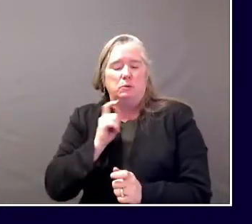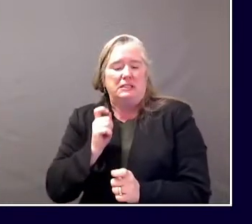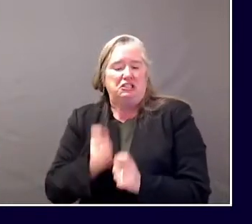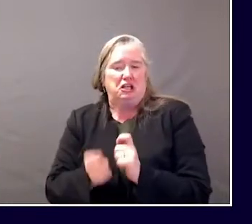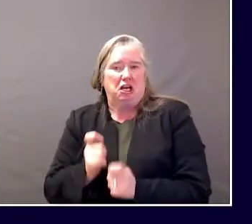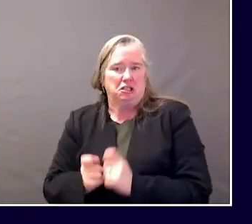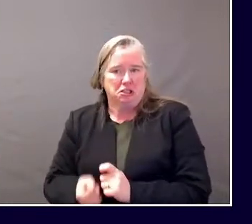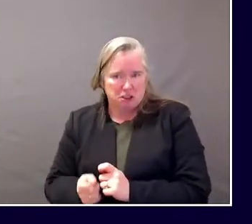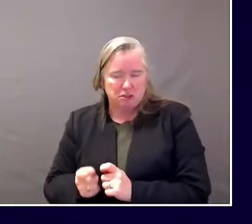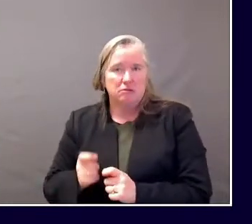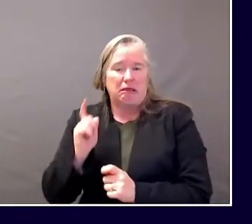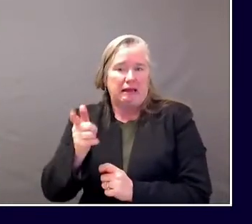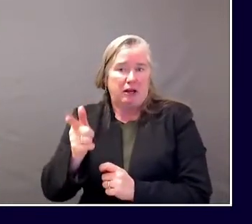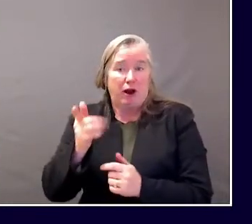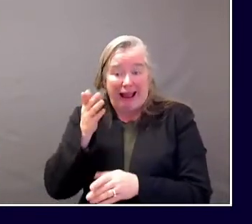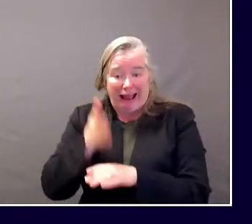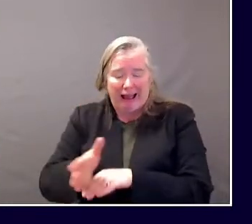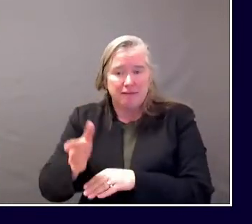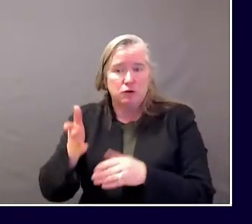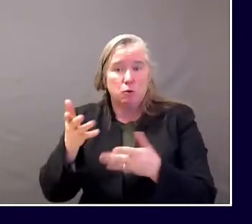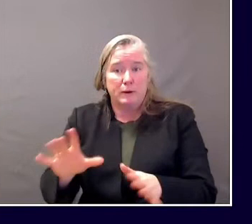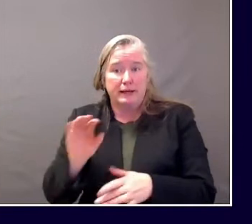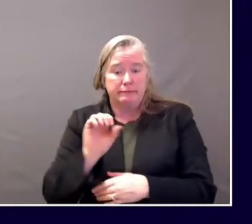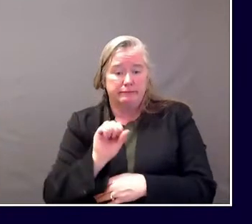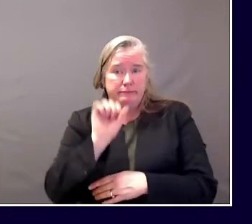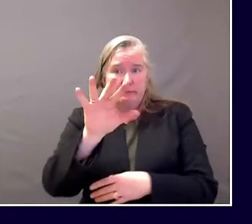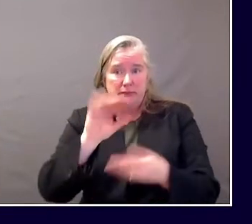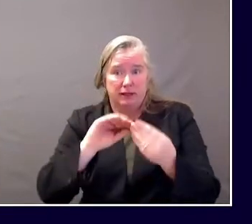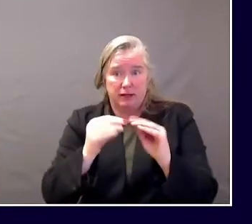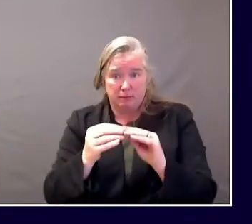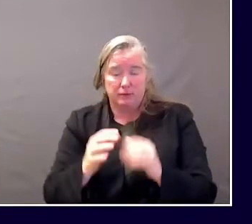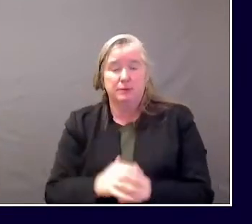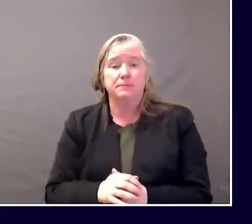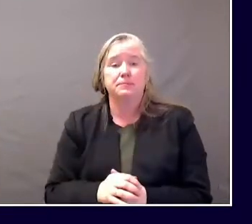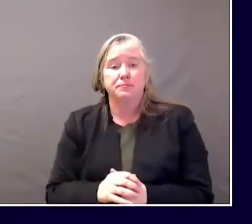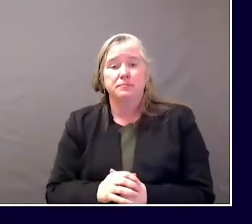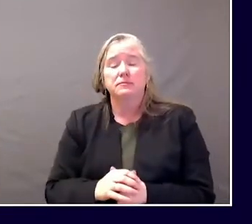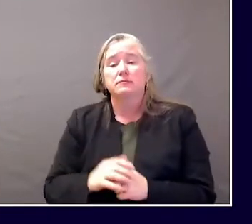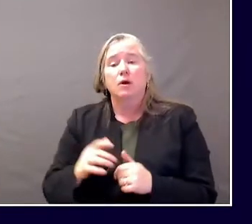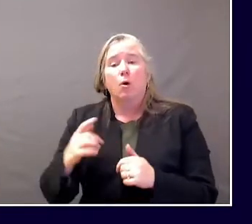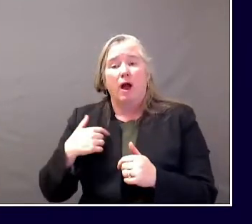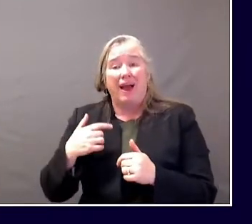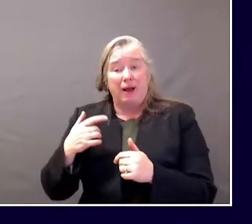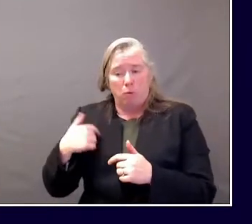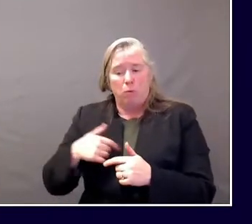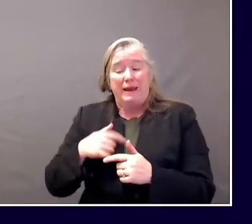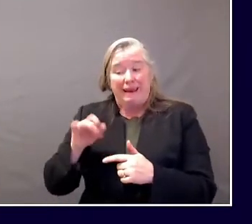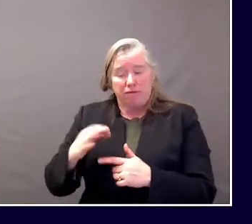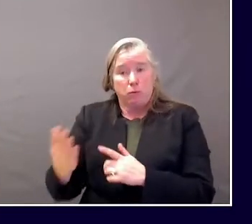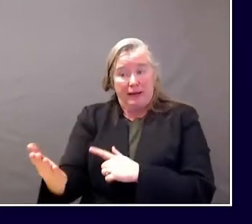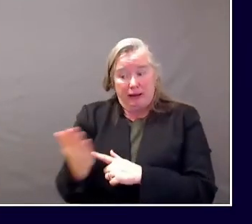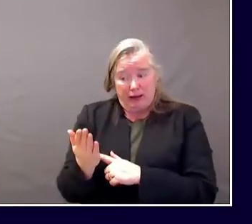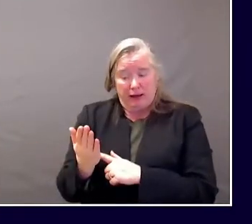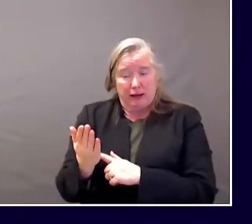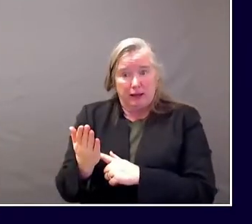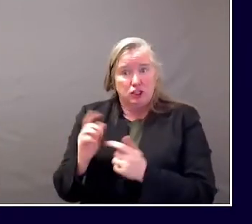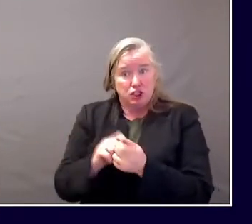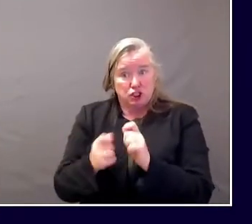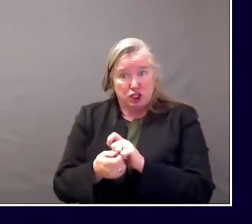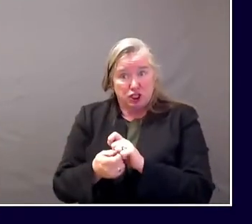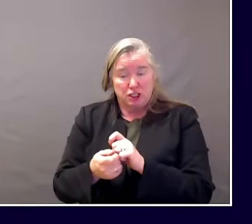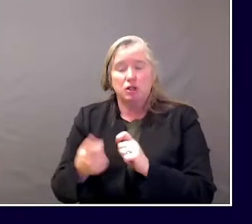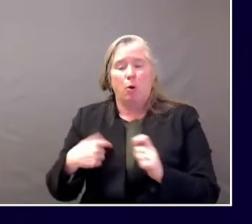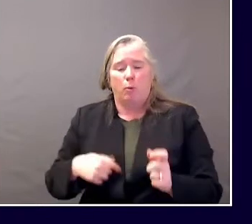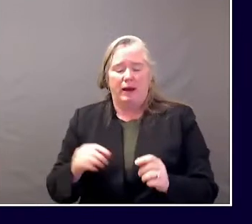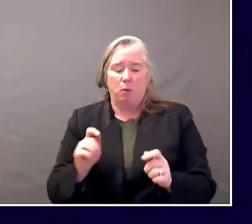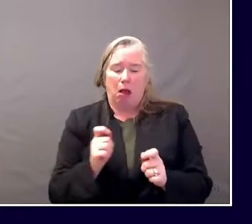correct, but we may receive data contrary-wise later, and we will update our records accordingly. We don't stop just because we've